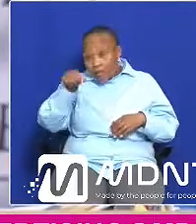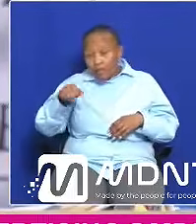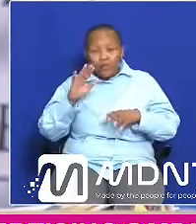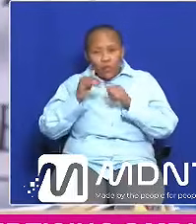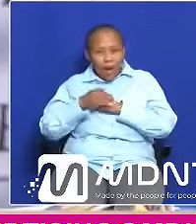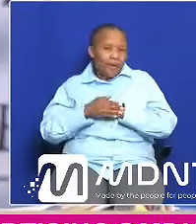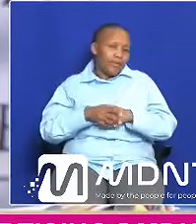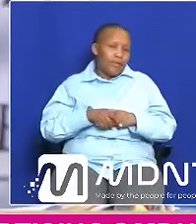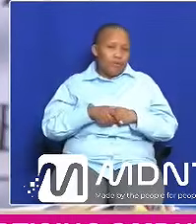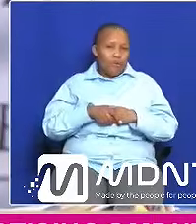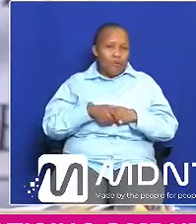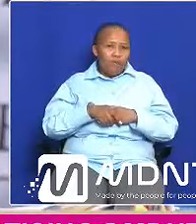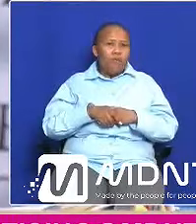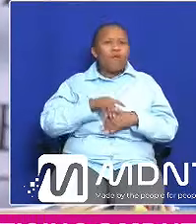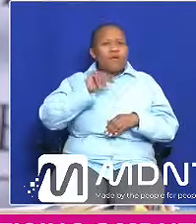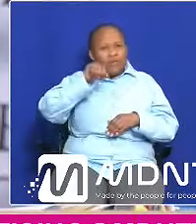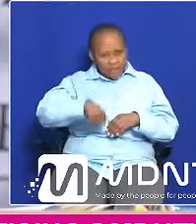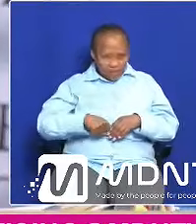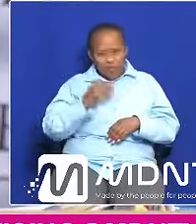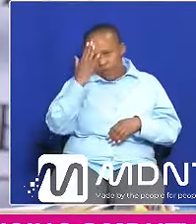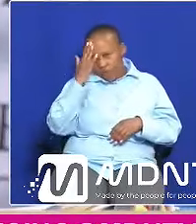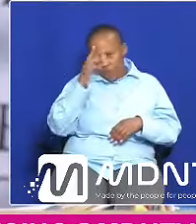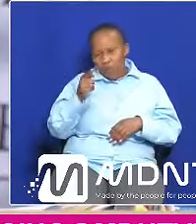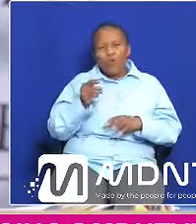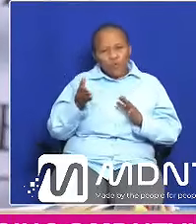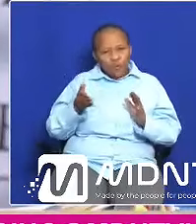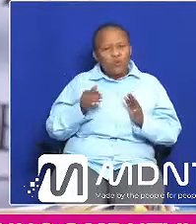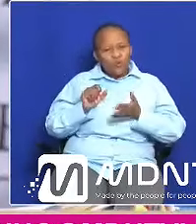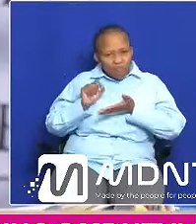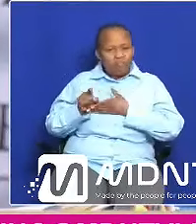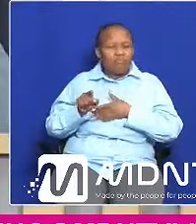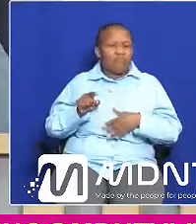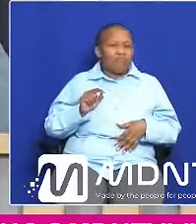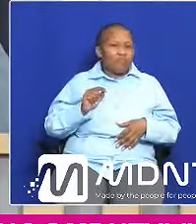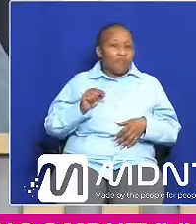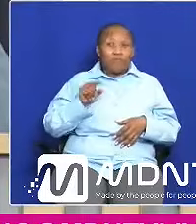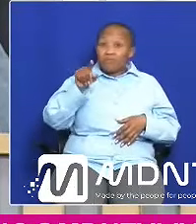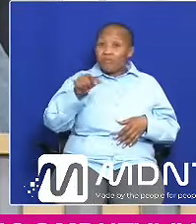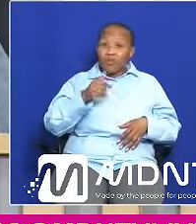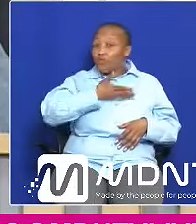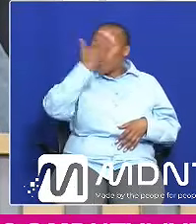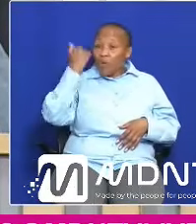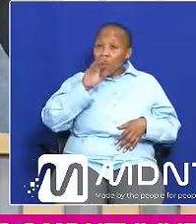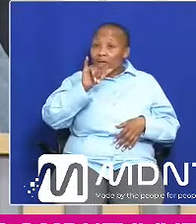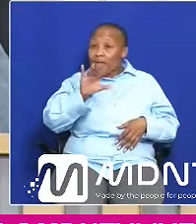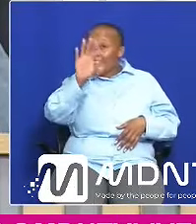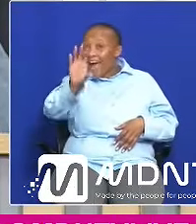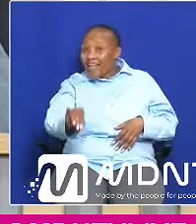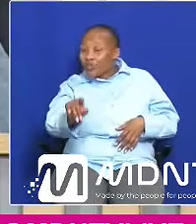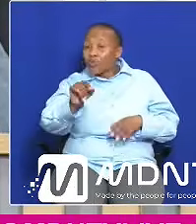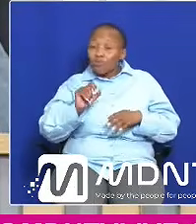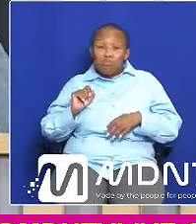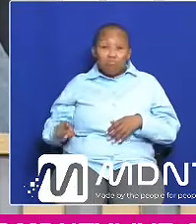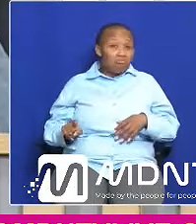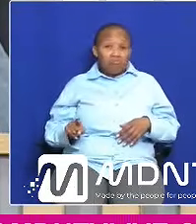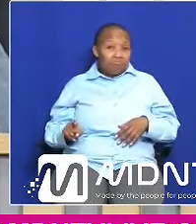you sent them. You do not know whether you were asked to send them. And that is highly improbable, I'm putting to you.